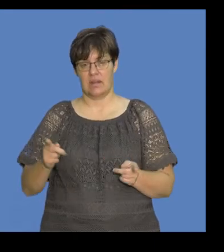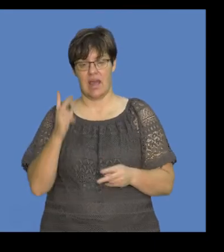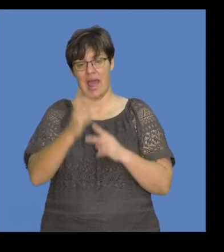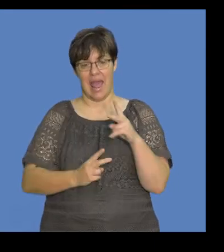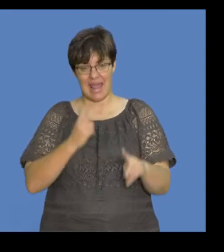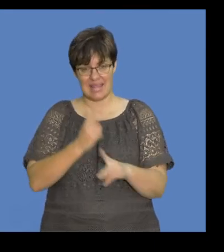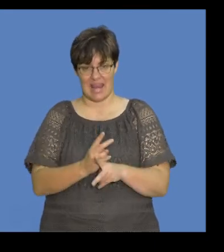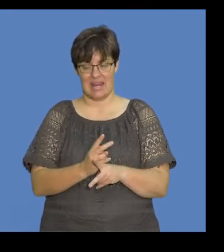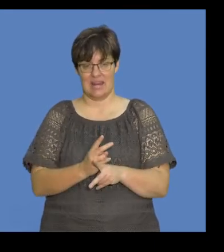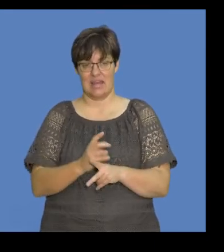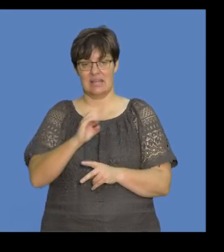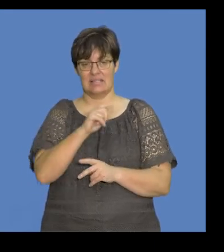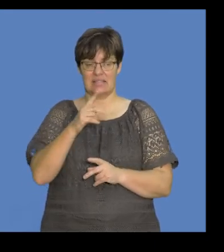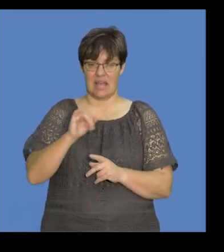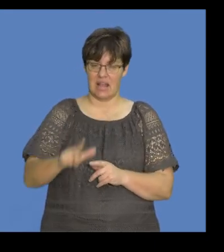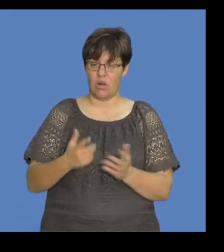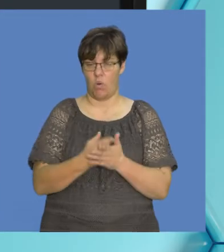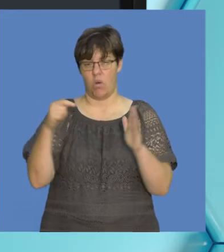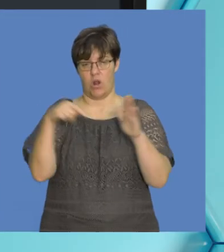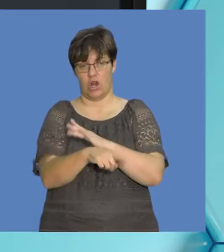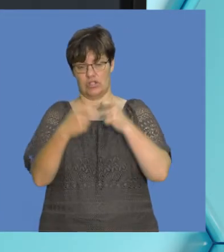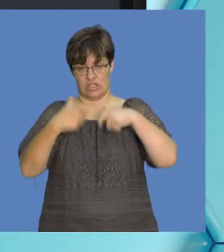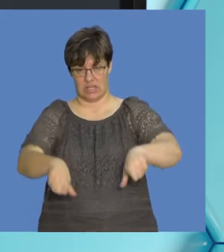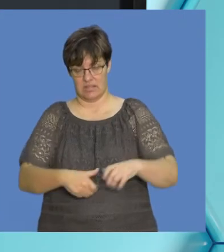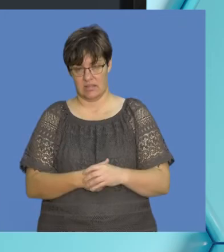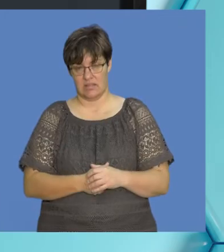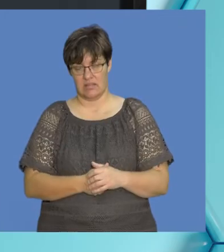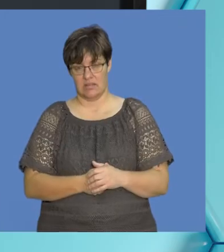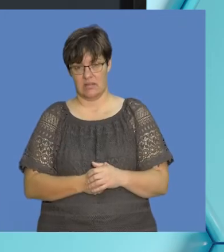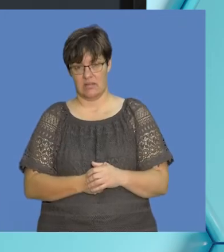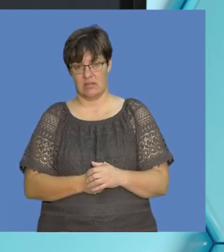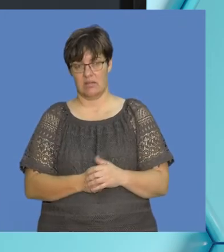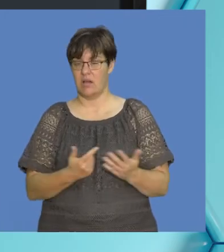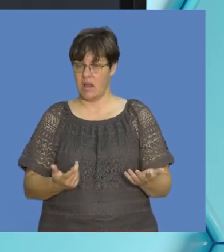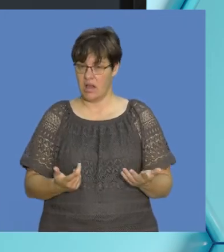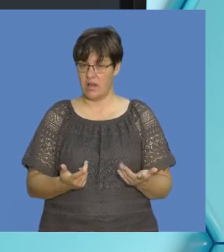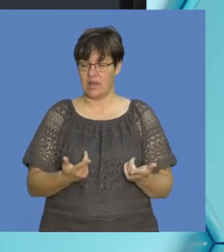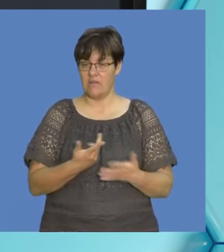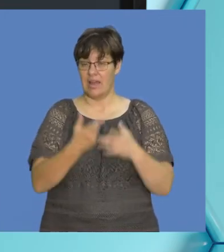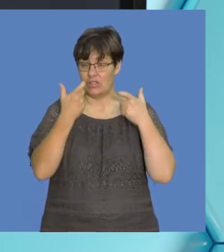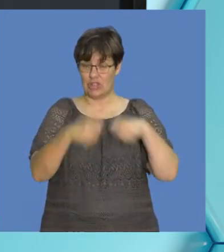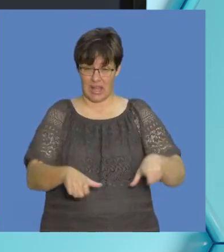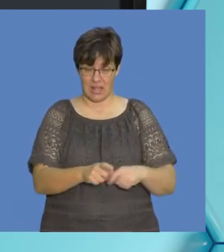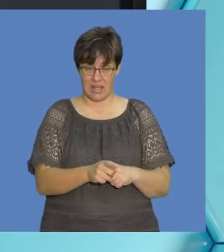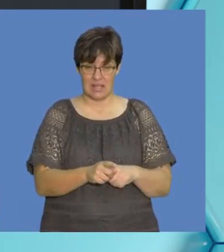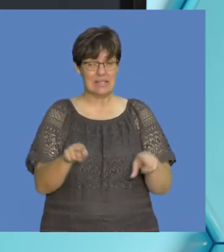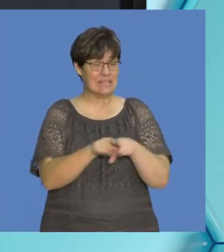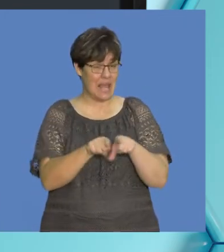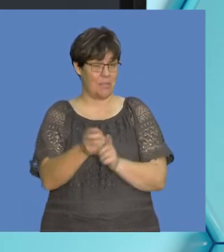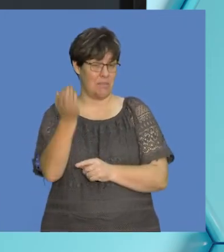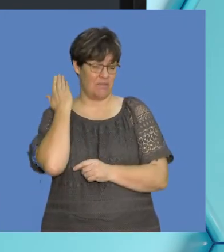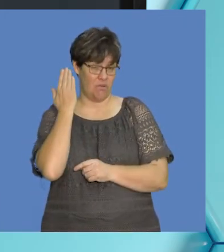reissue of stale or lost checks, right? Be a bit circumspect when it comes to checks. Like I told